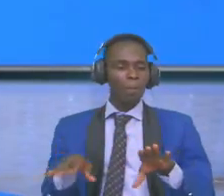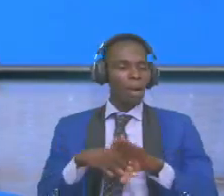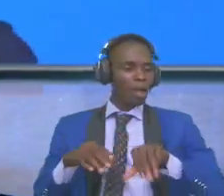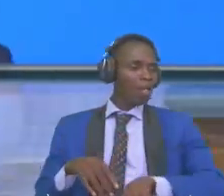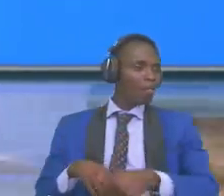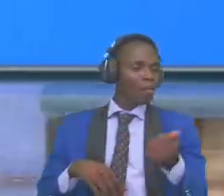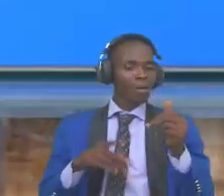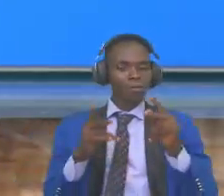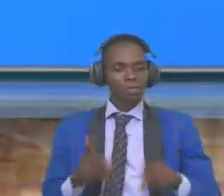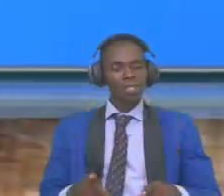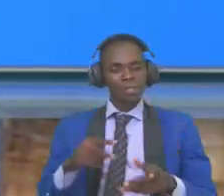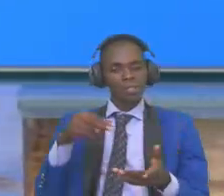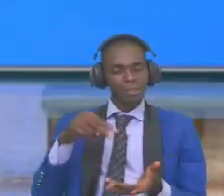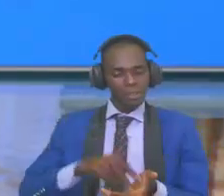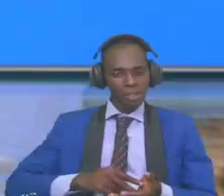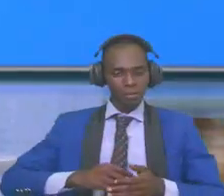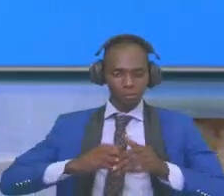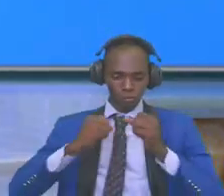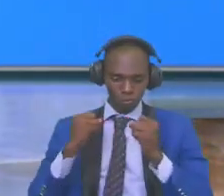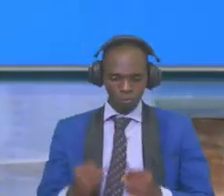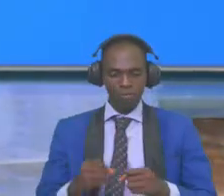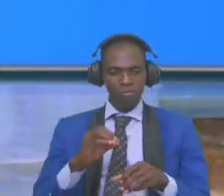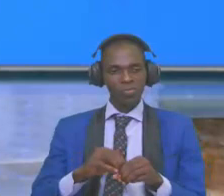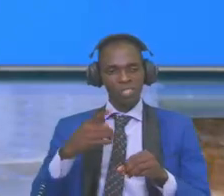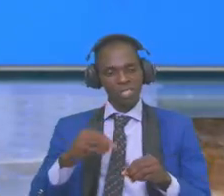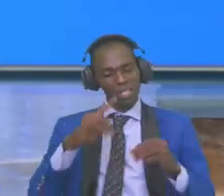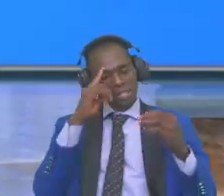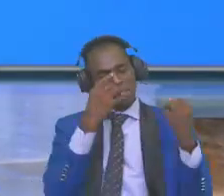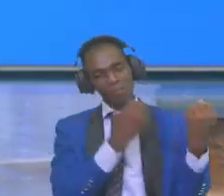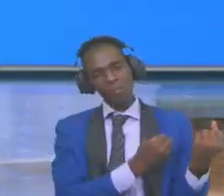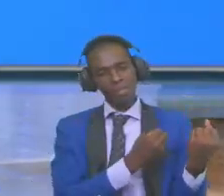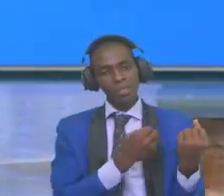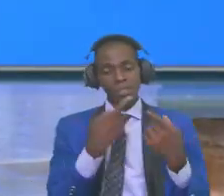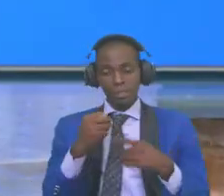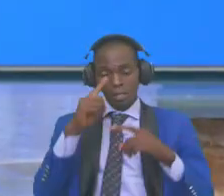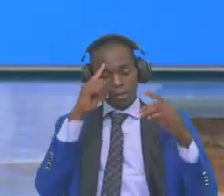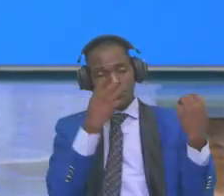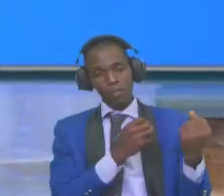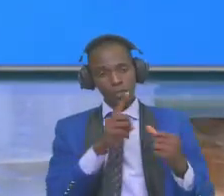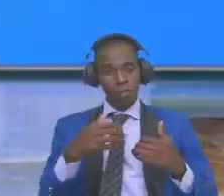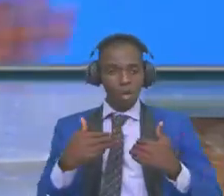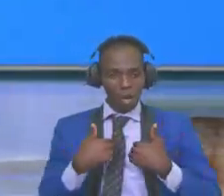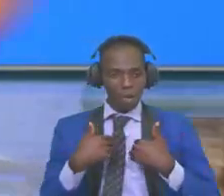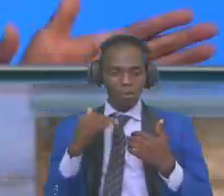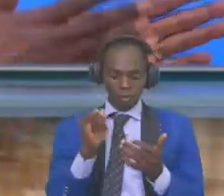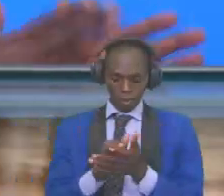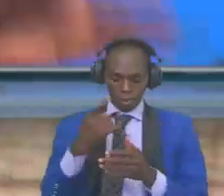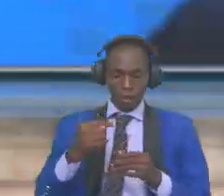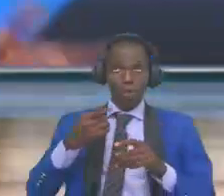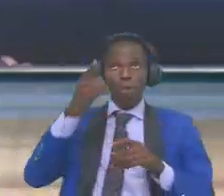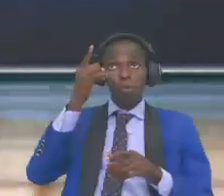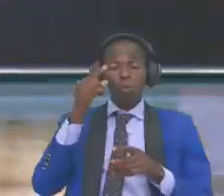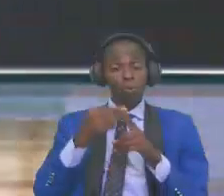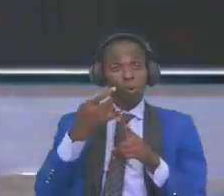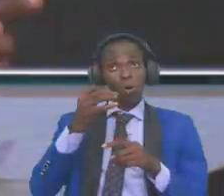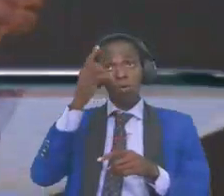person. Stand fast in the faith. The faith you have, that the word of God is